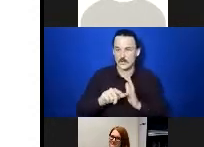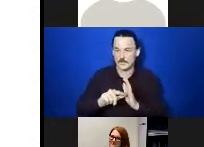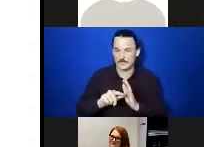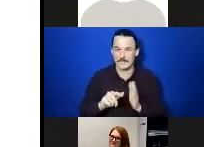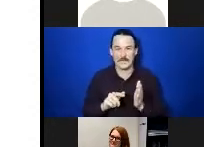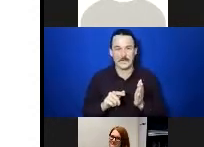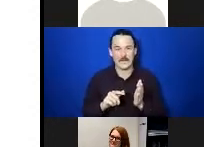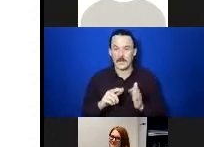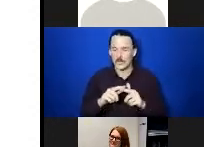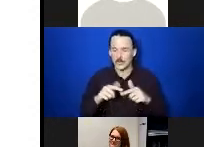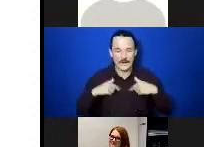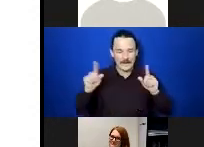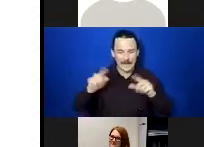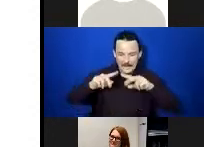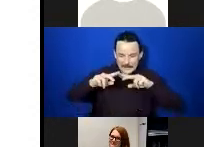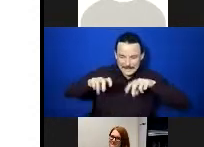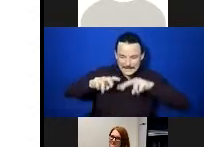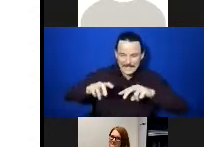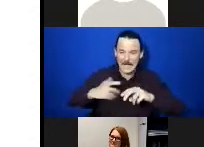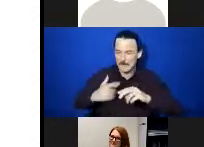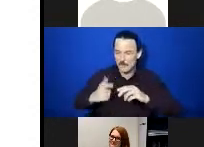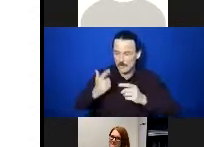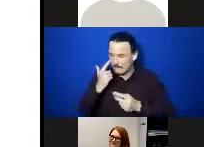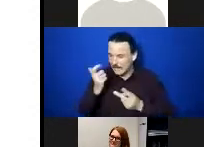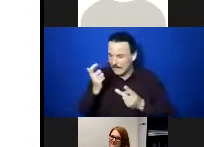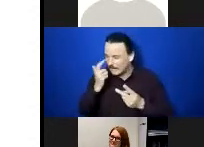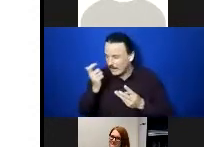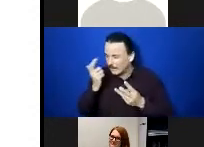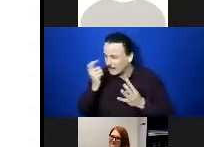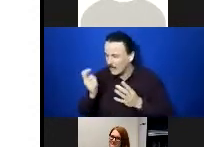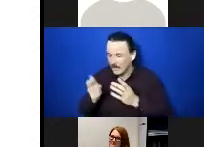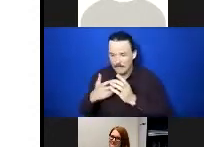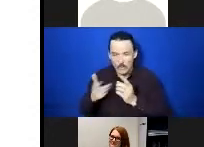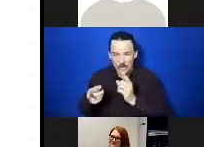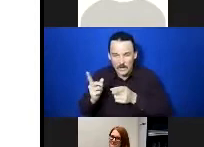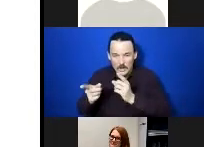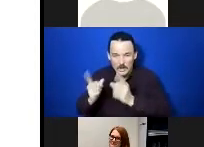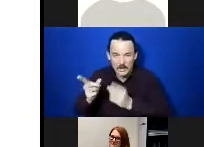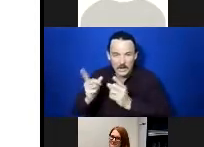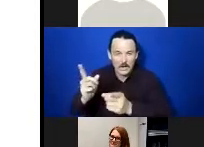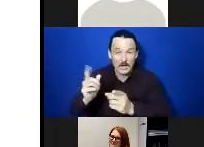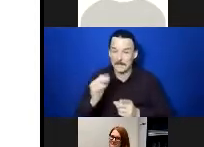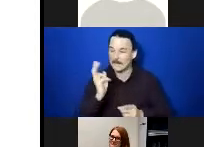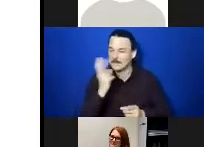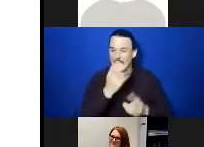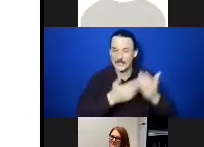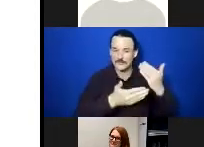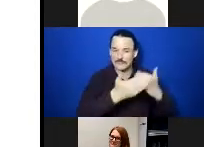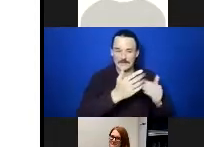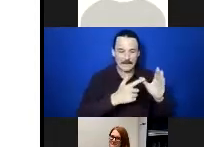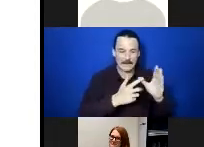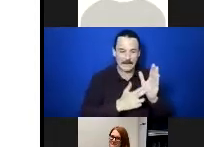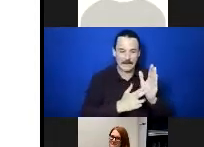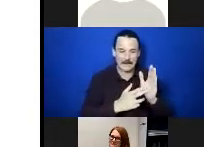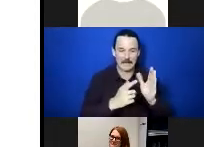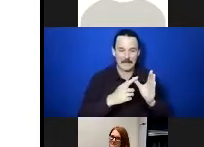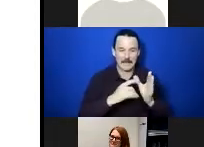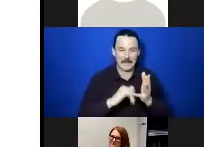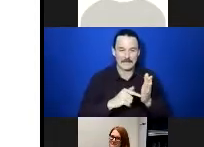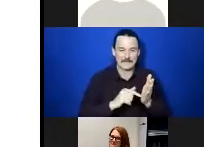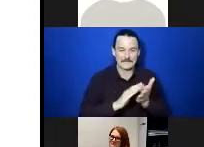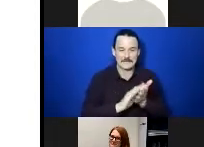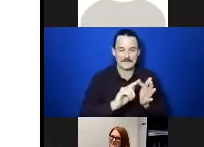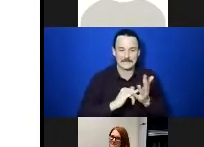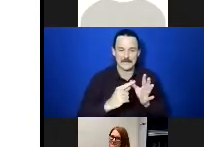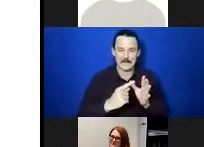unveiled and more source material comes to light, perhaps the dark history of anaesthesia and murder can be traced back even